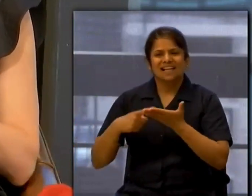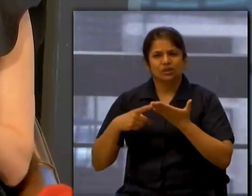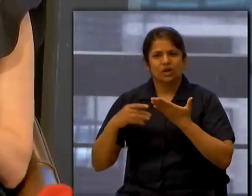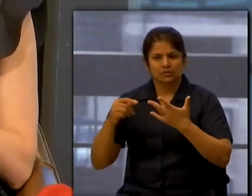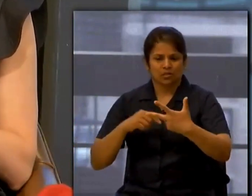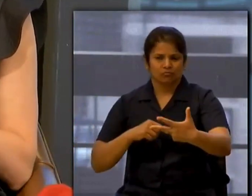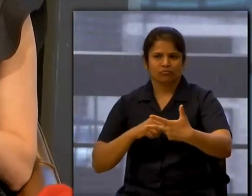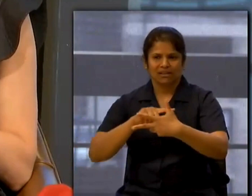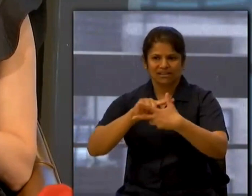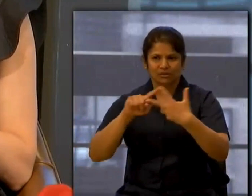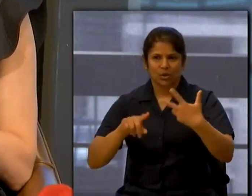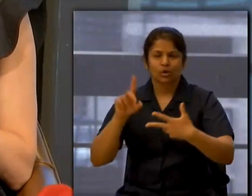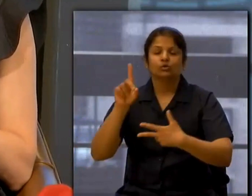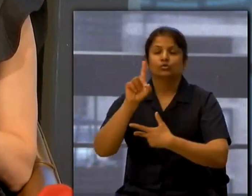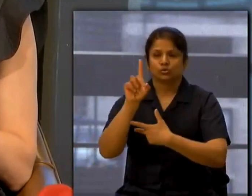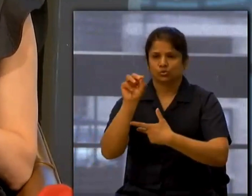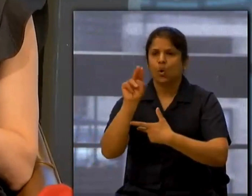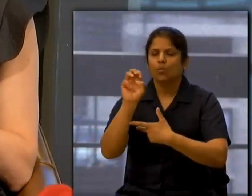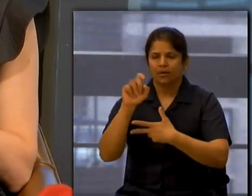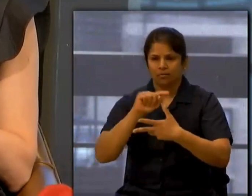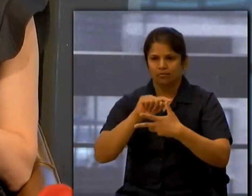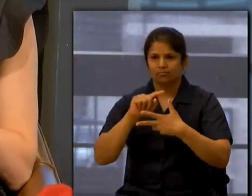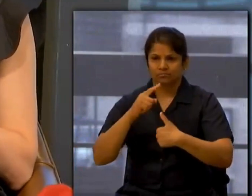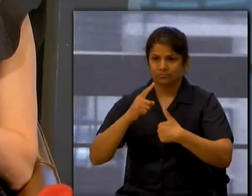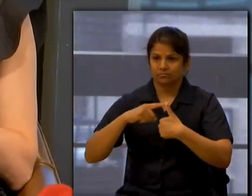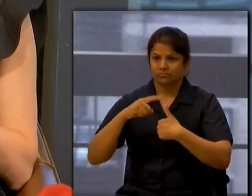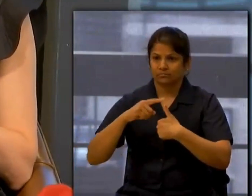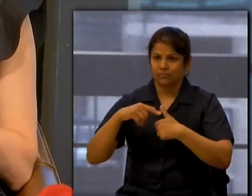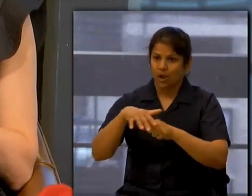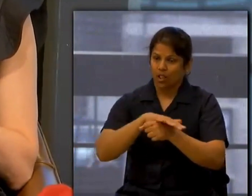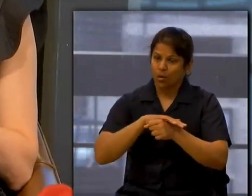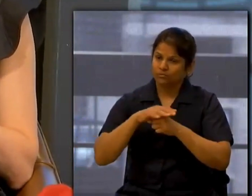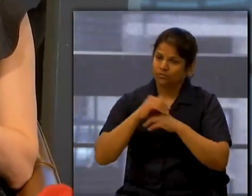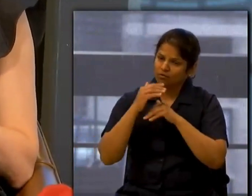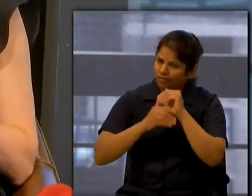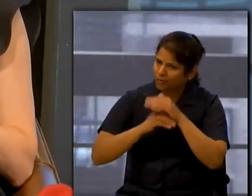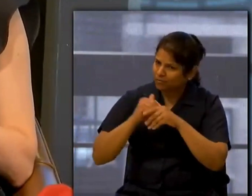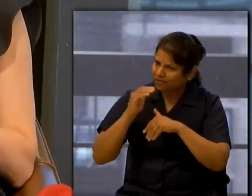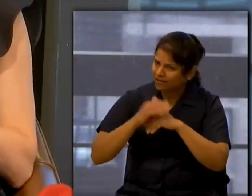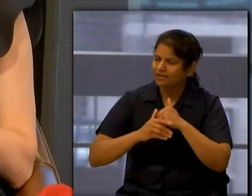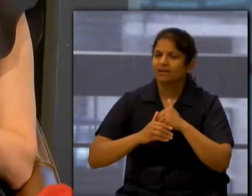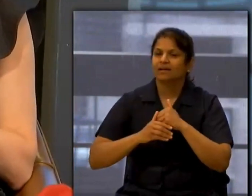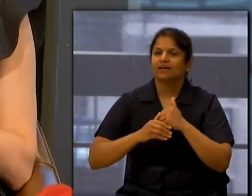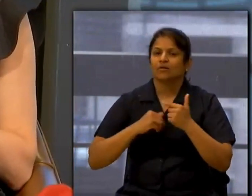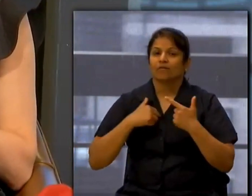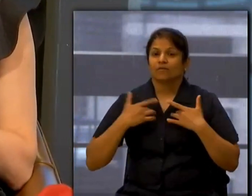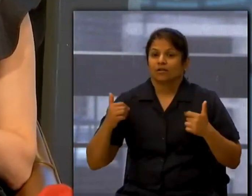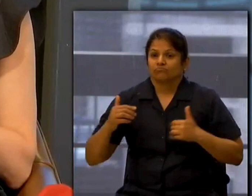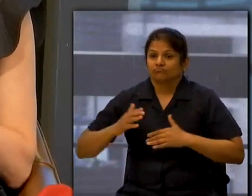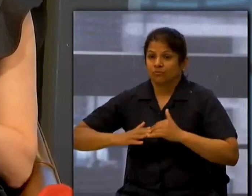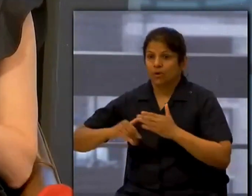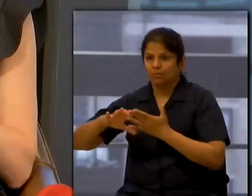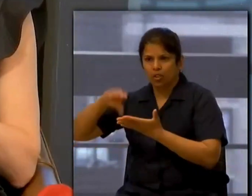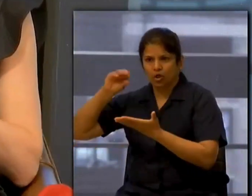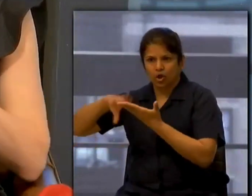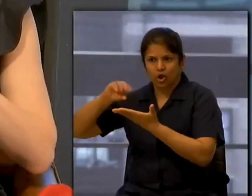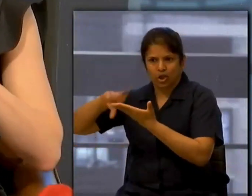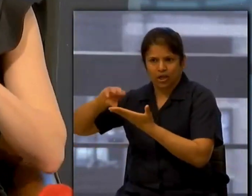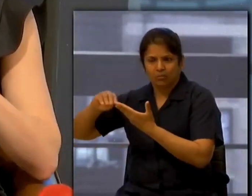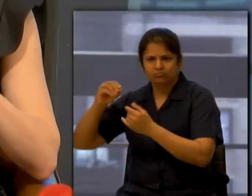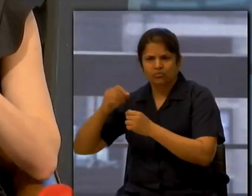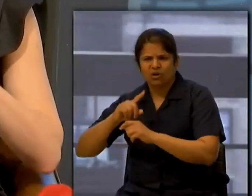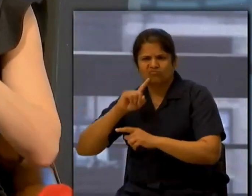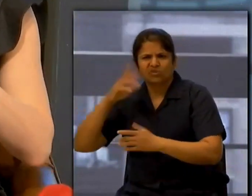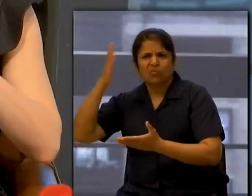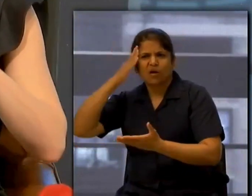zone of comfort, which is when you're like in your sweet spot, everything's good, you're learning things that you kind of already know. Outside that,